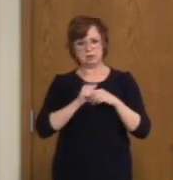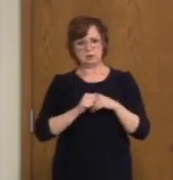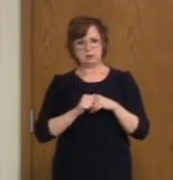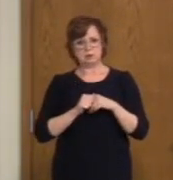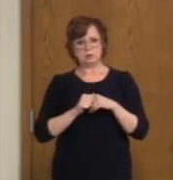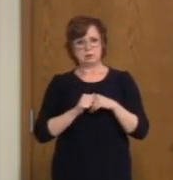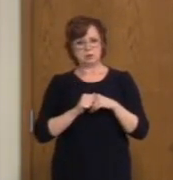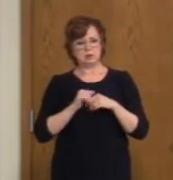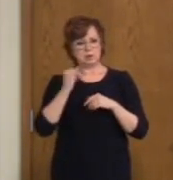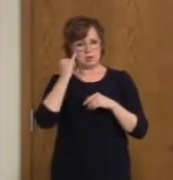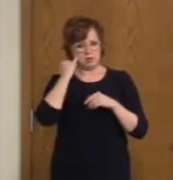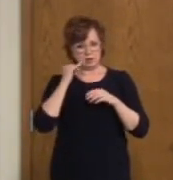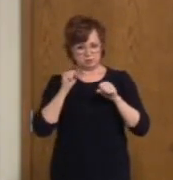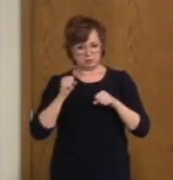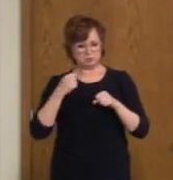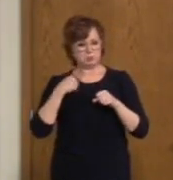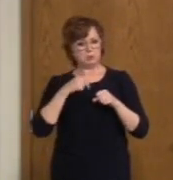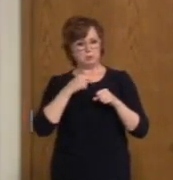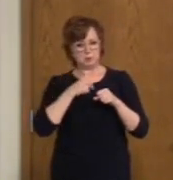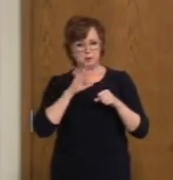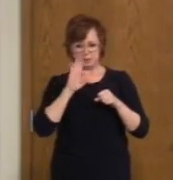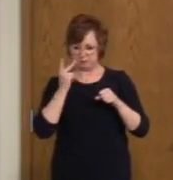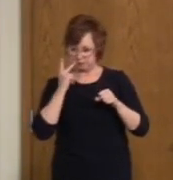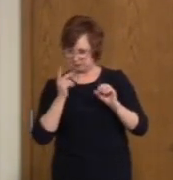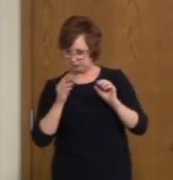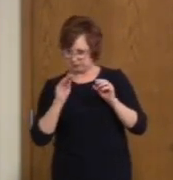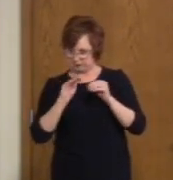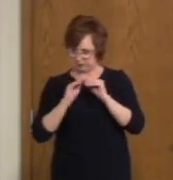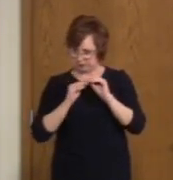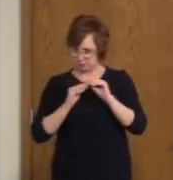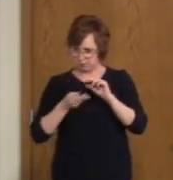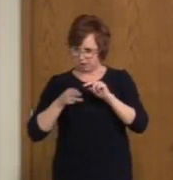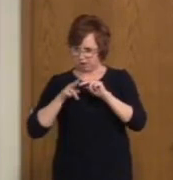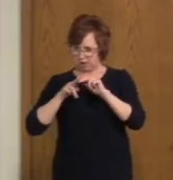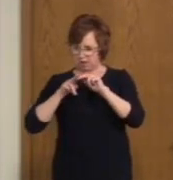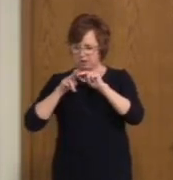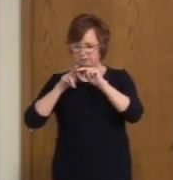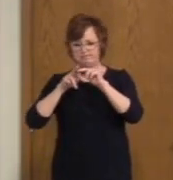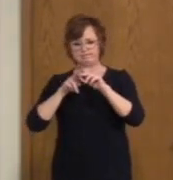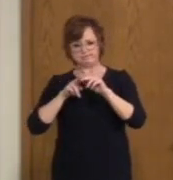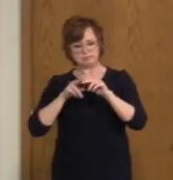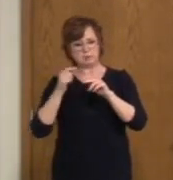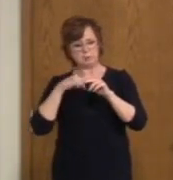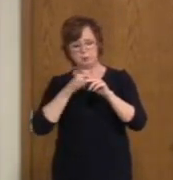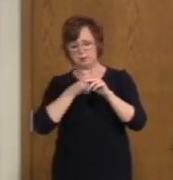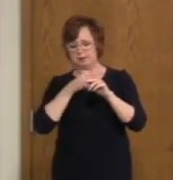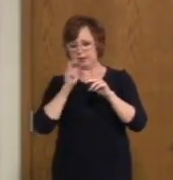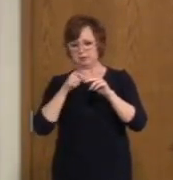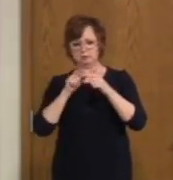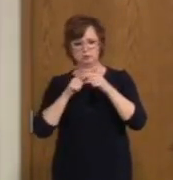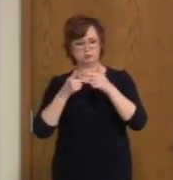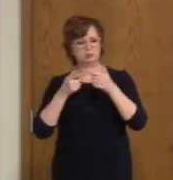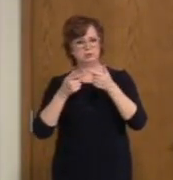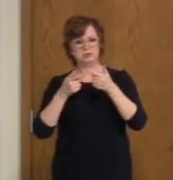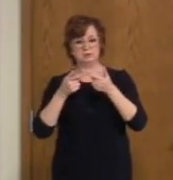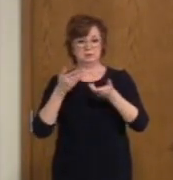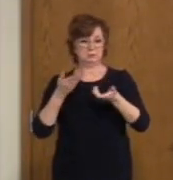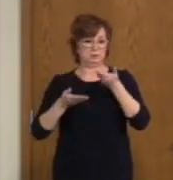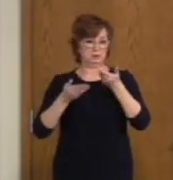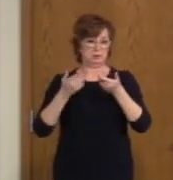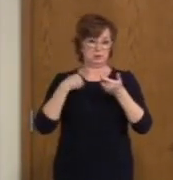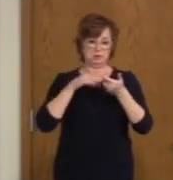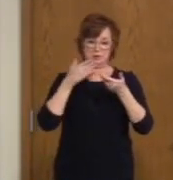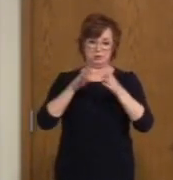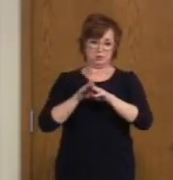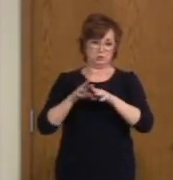nip some of the increases that we are seeing in that community, and ultimately not have to go that extra mile to closing restaurants, putting